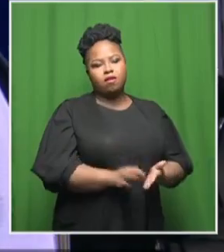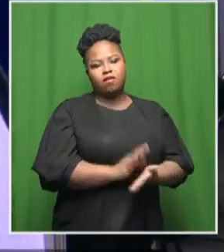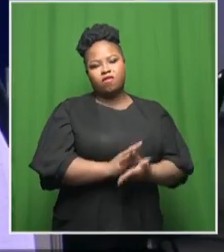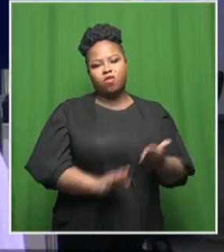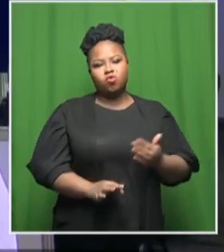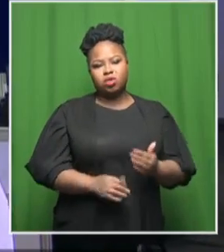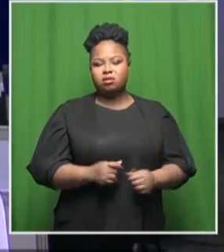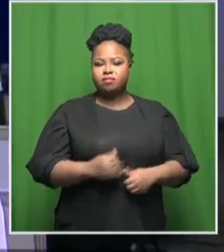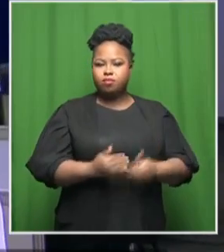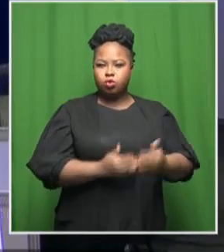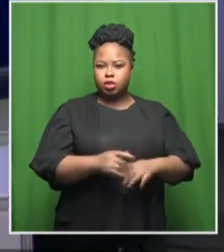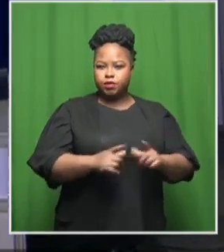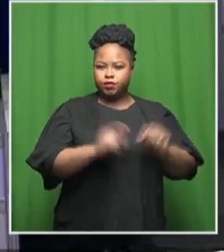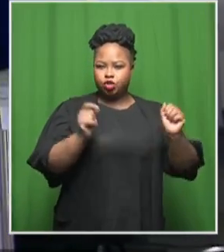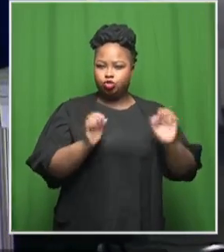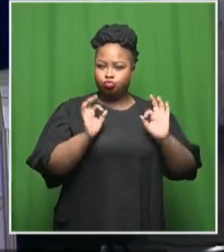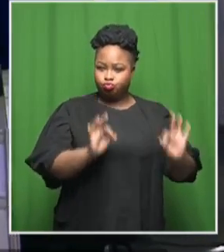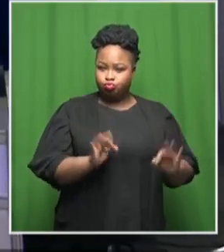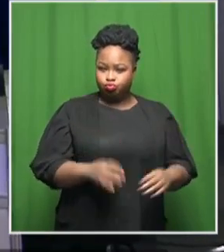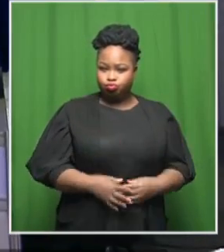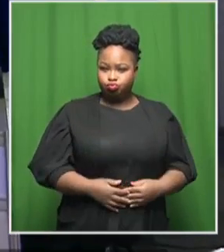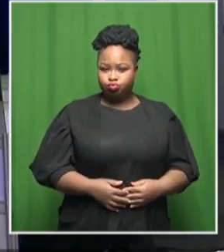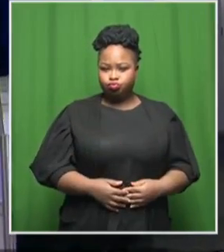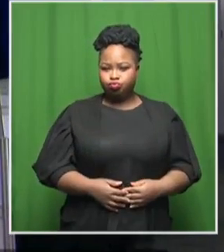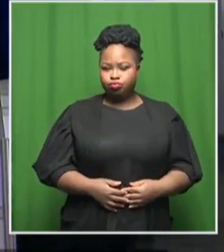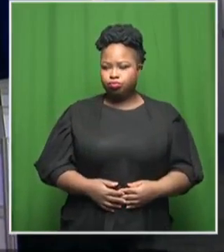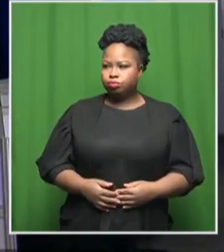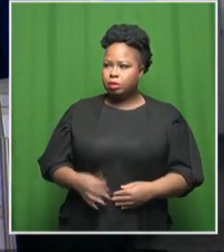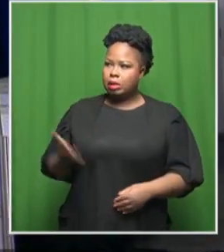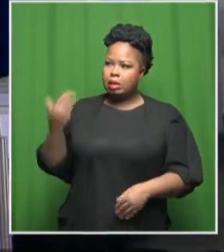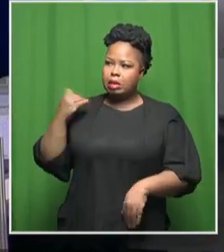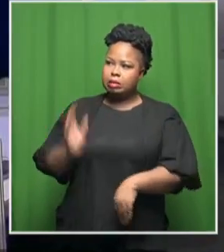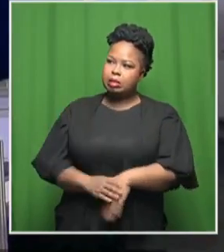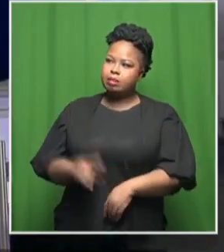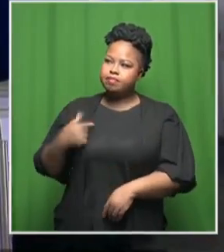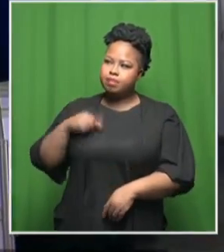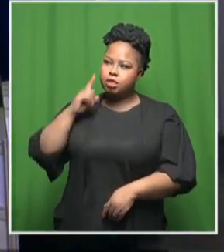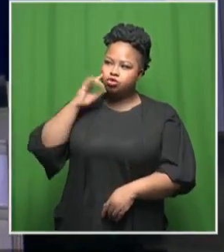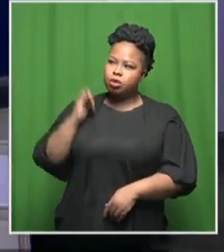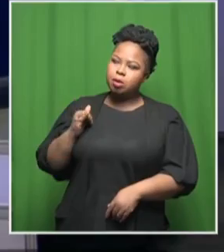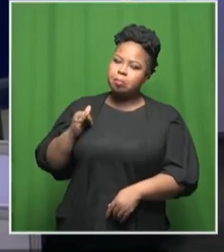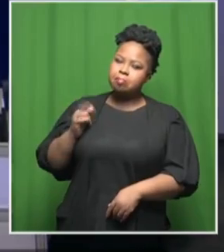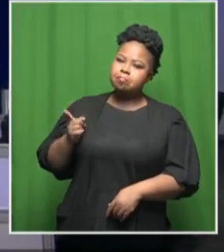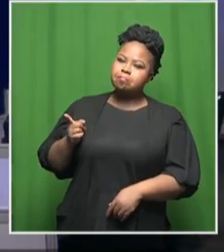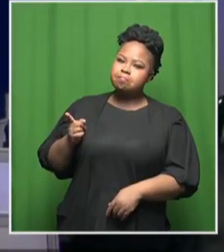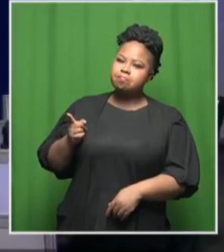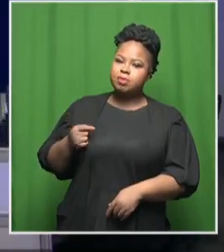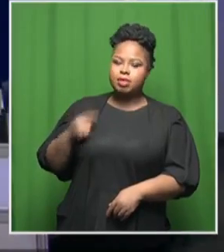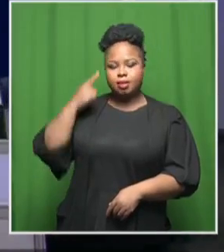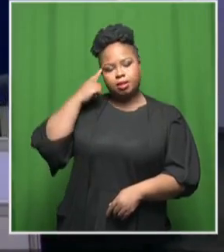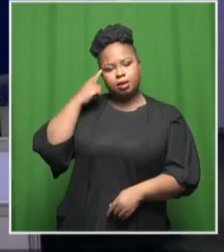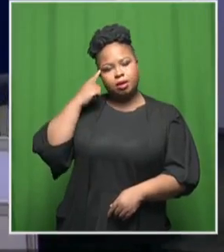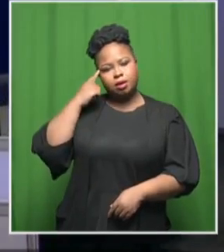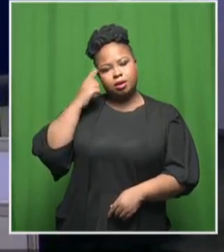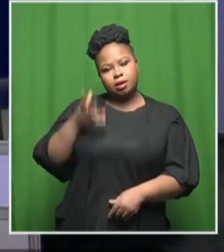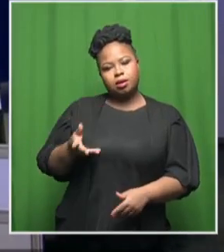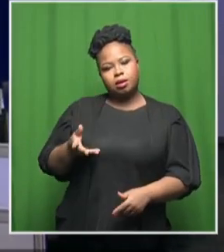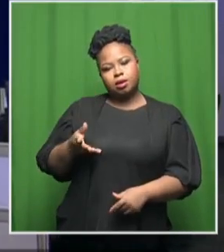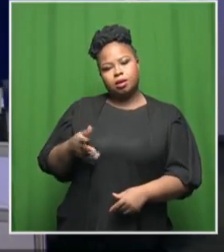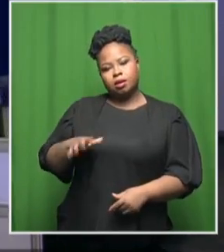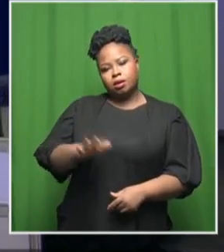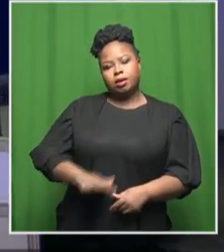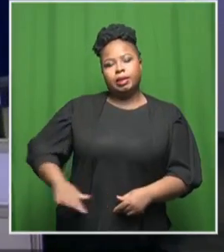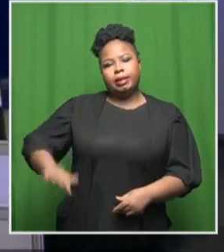stations complete the process and properly? Last time I checked, Leanne, we had, I think, across the country, of